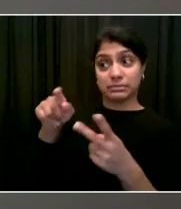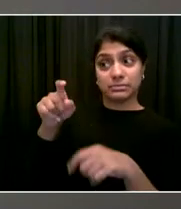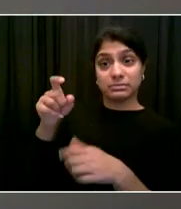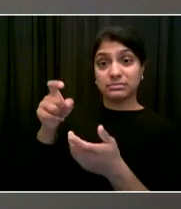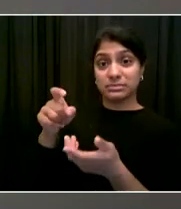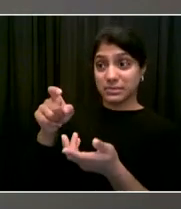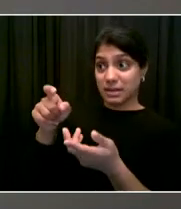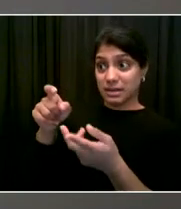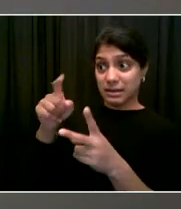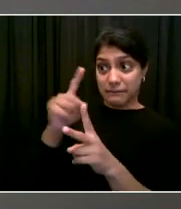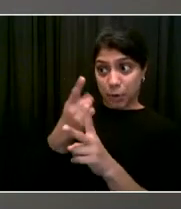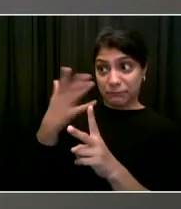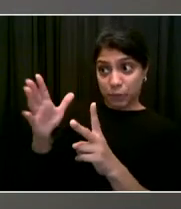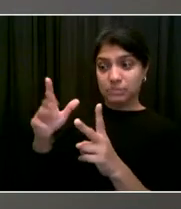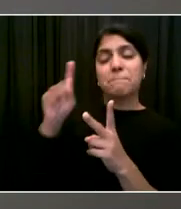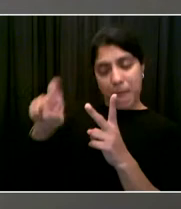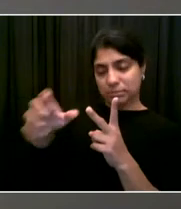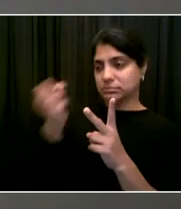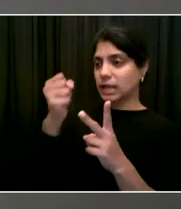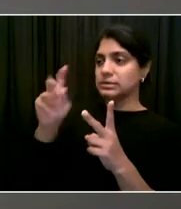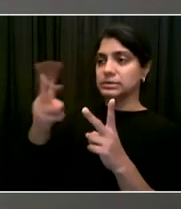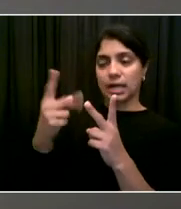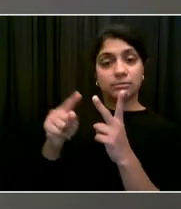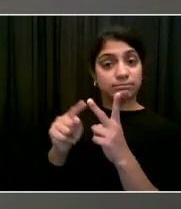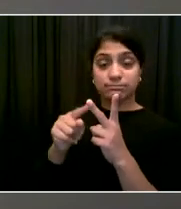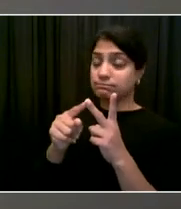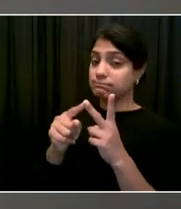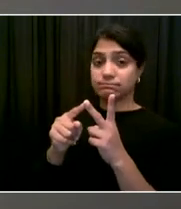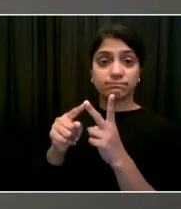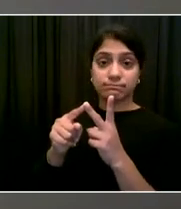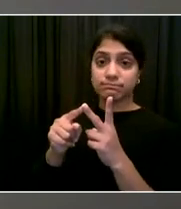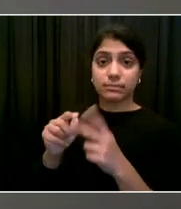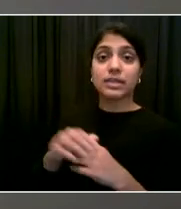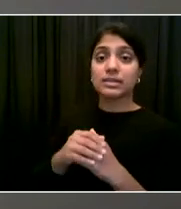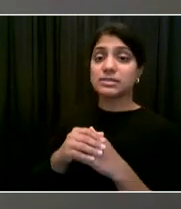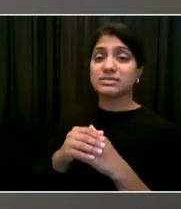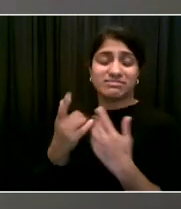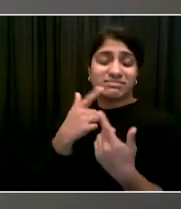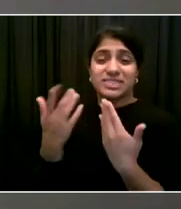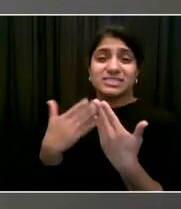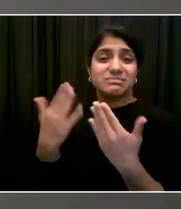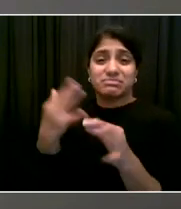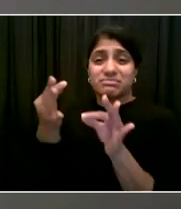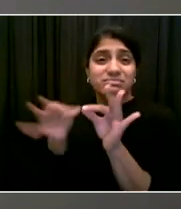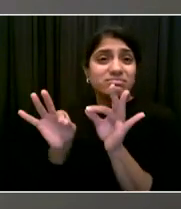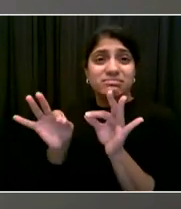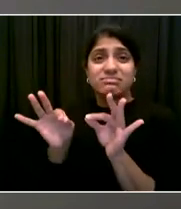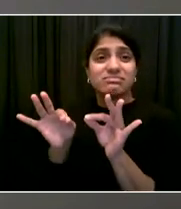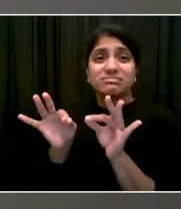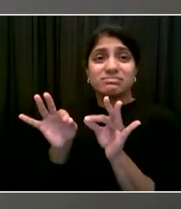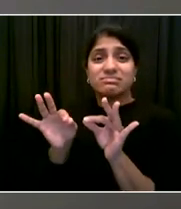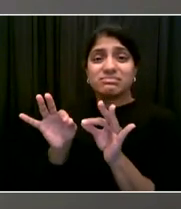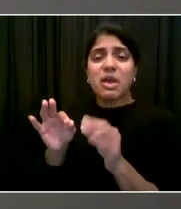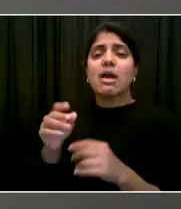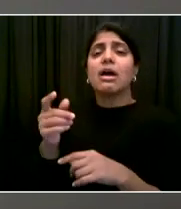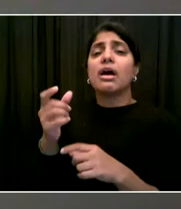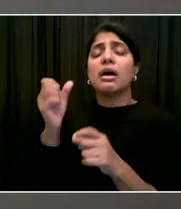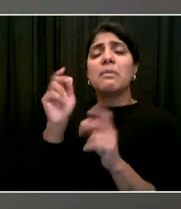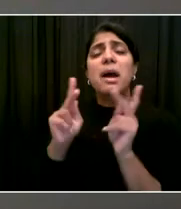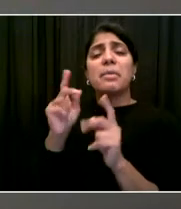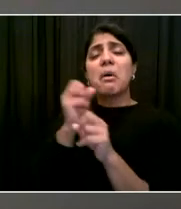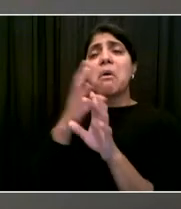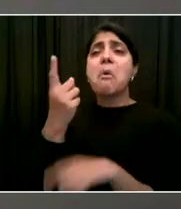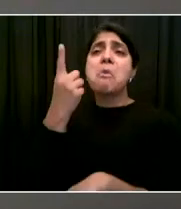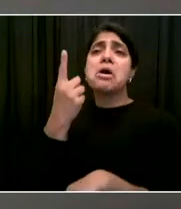easier. We have not had much issue with people getting the second dose. People have needed reminders, but we have not